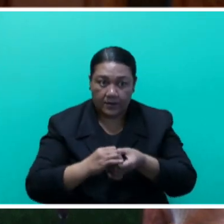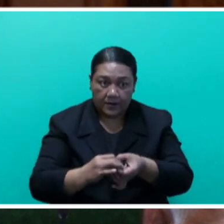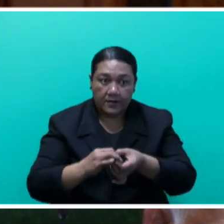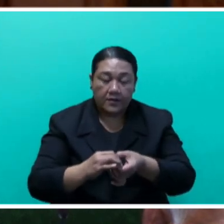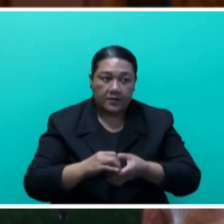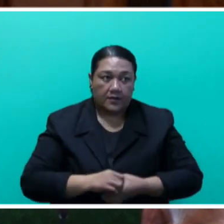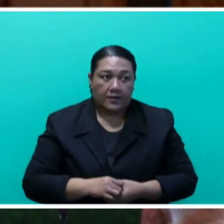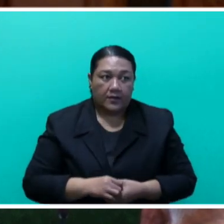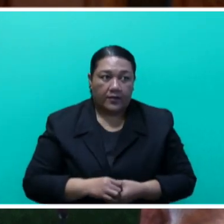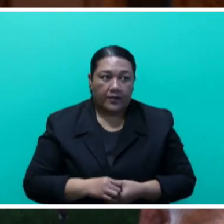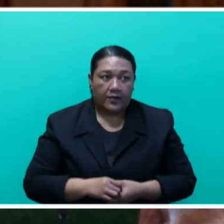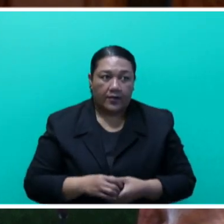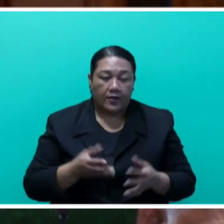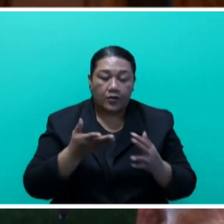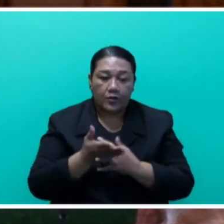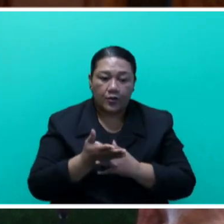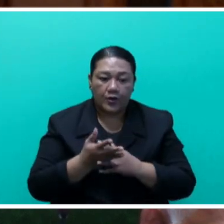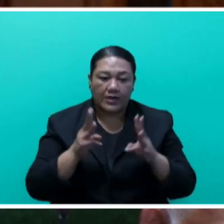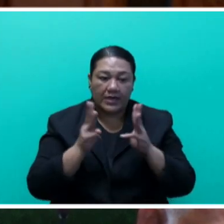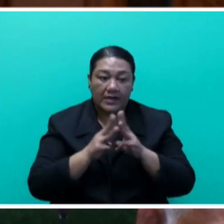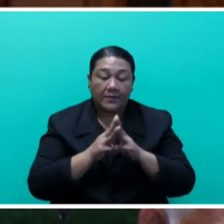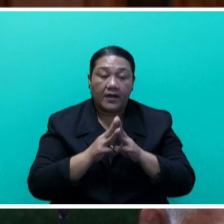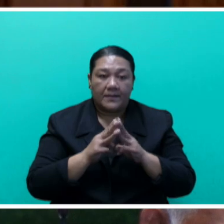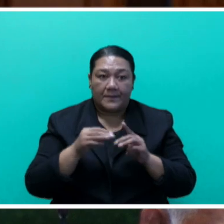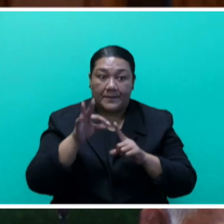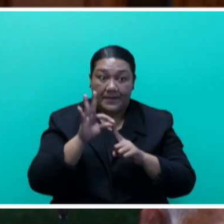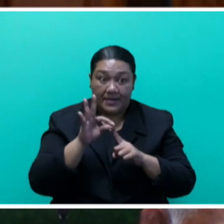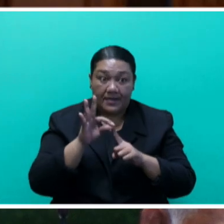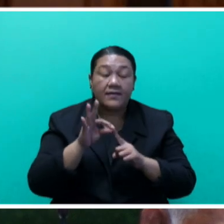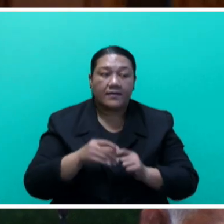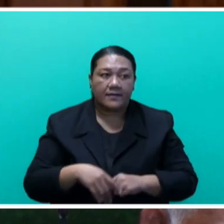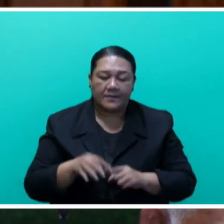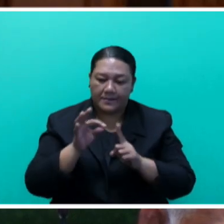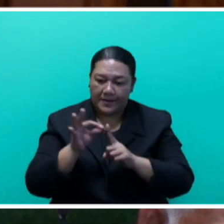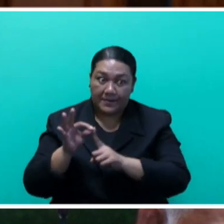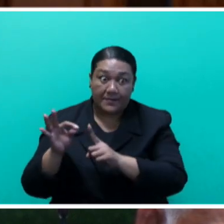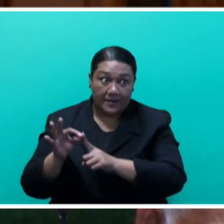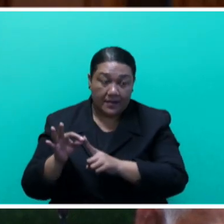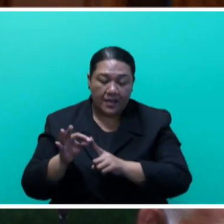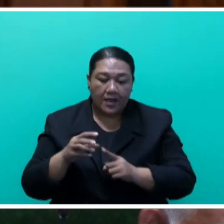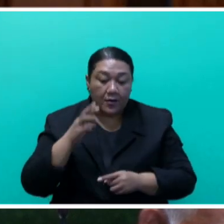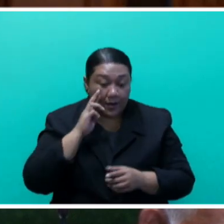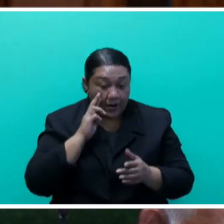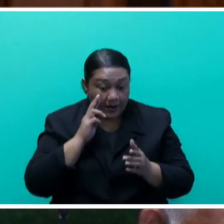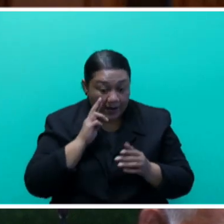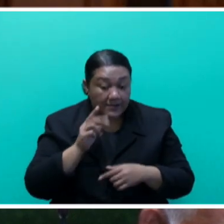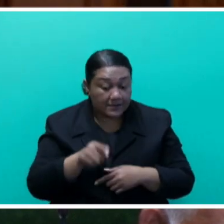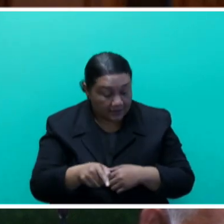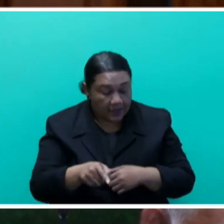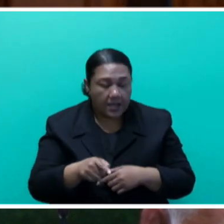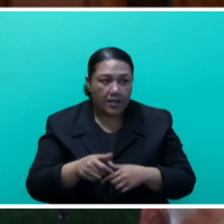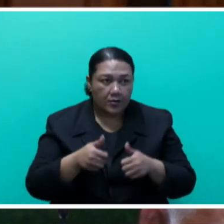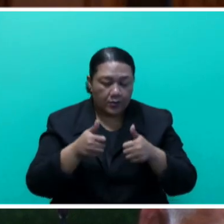the triple P, recognizing that the private sector is the engine of